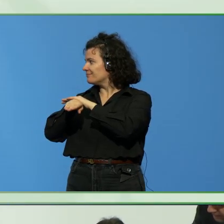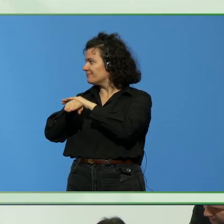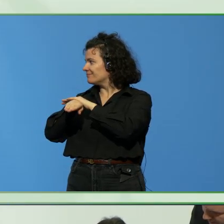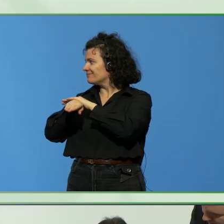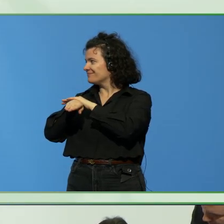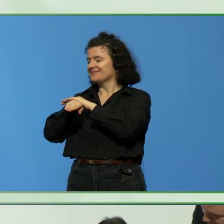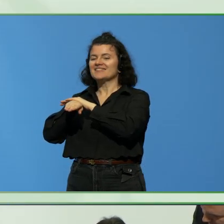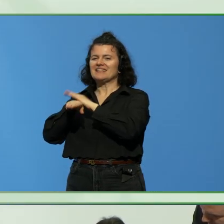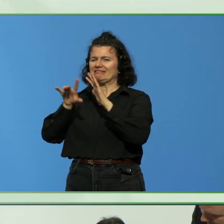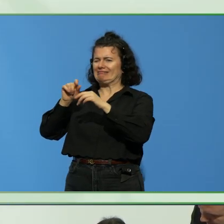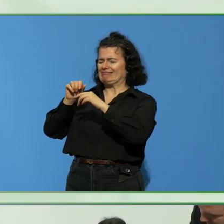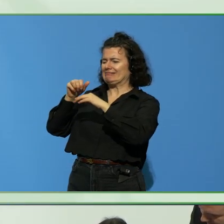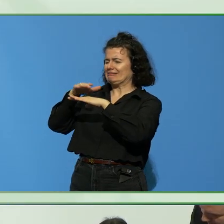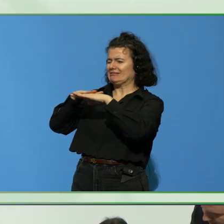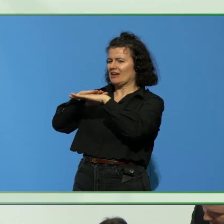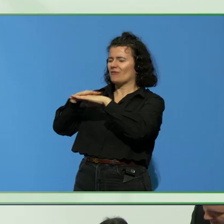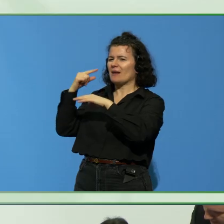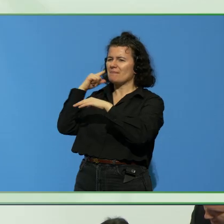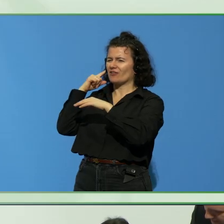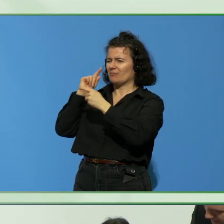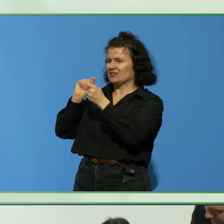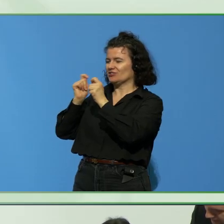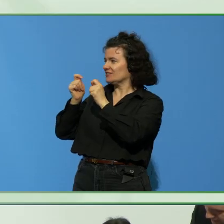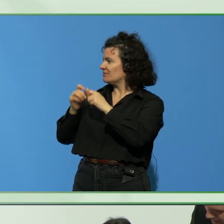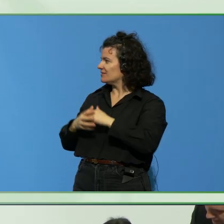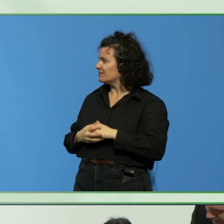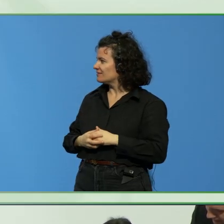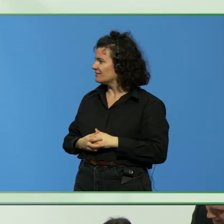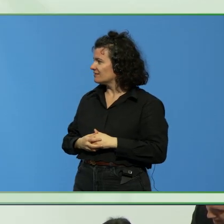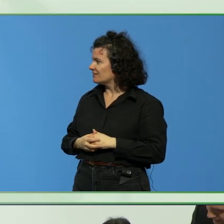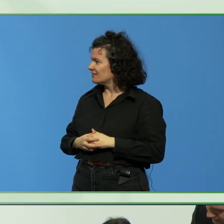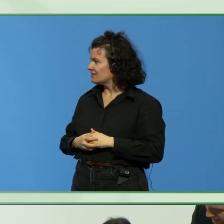your microphone very slightly, that way.